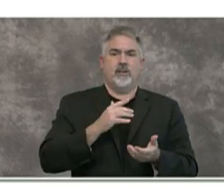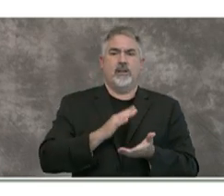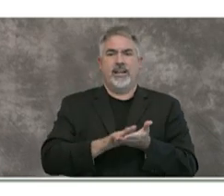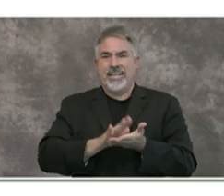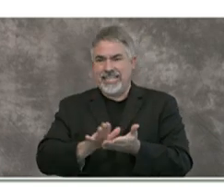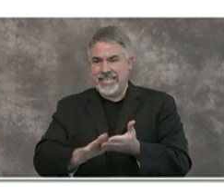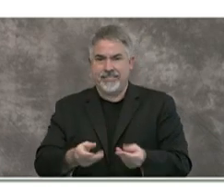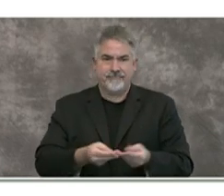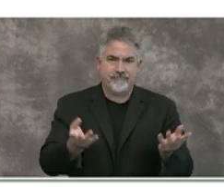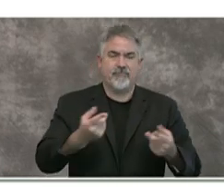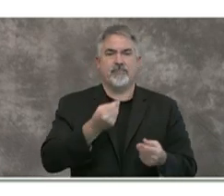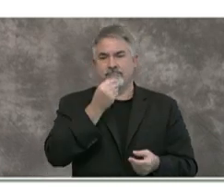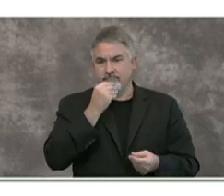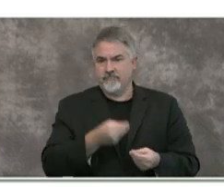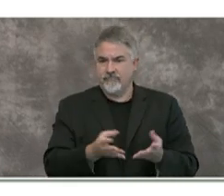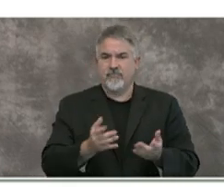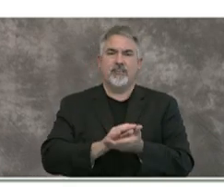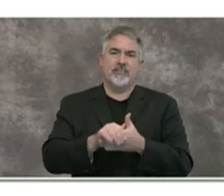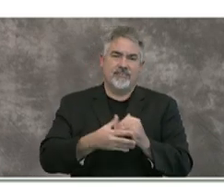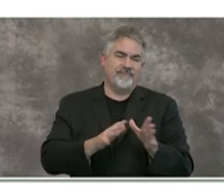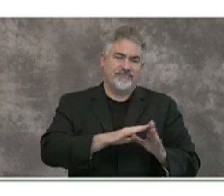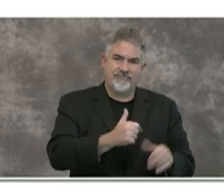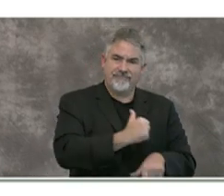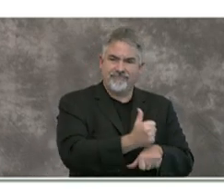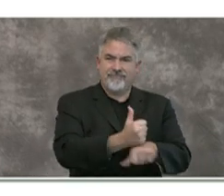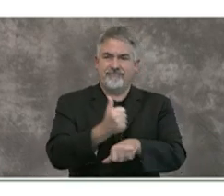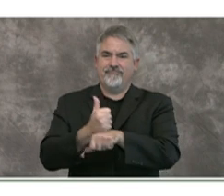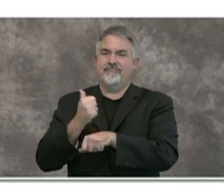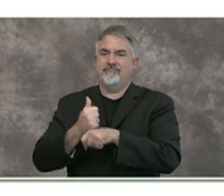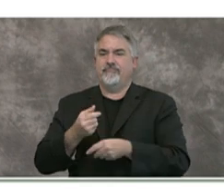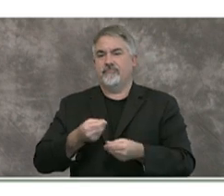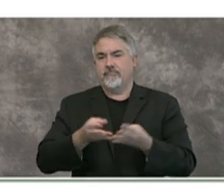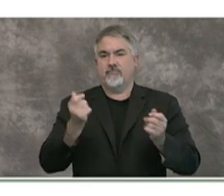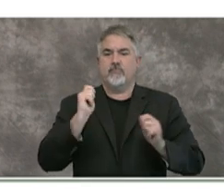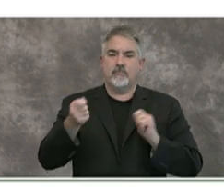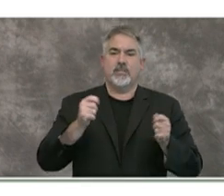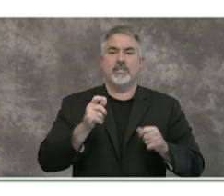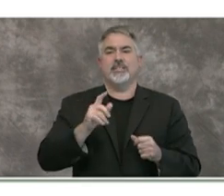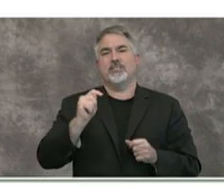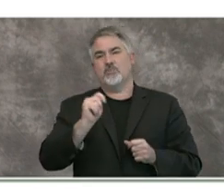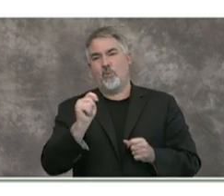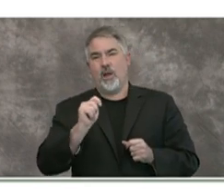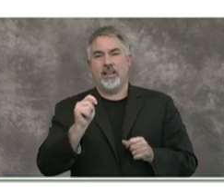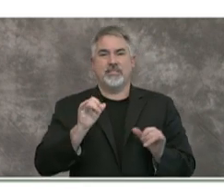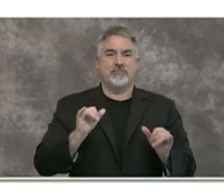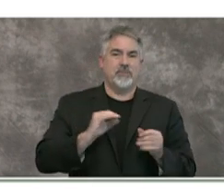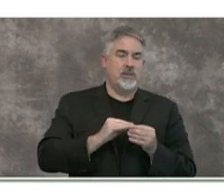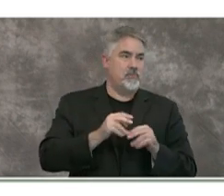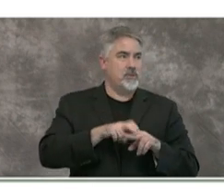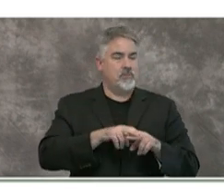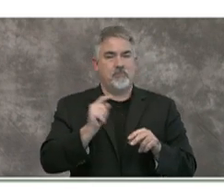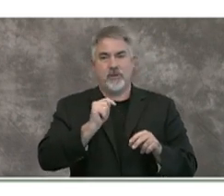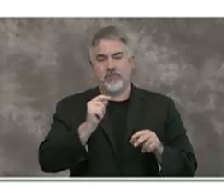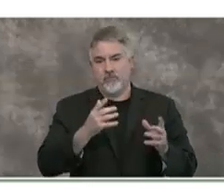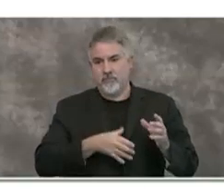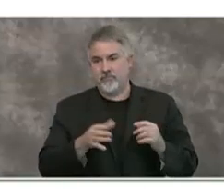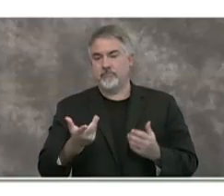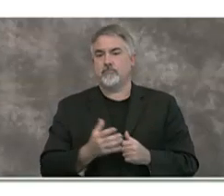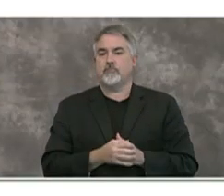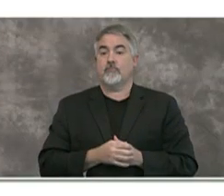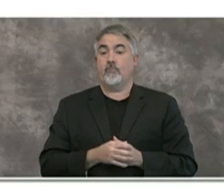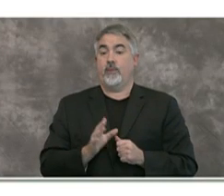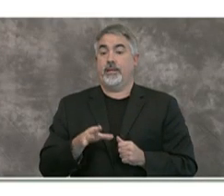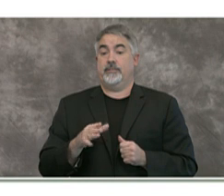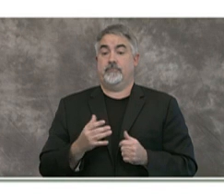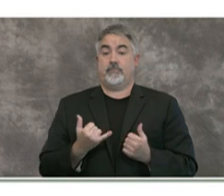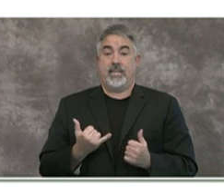stations, number of toilets distributed remains static. As we get more requests, we will fulfill those. Update on motel rooms that are